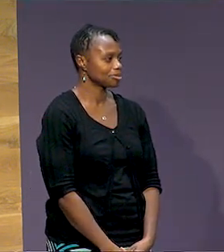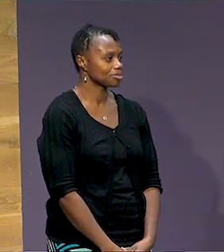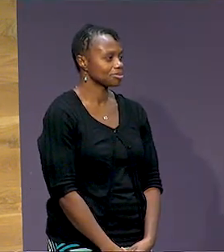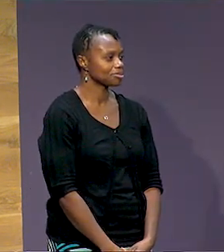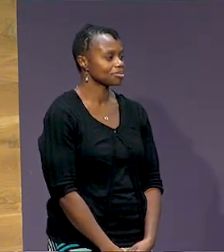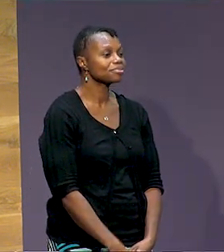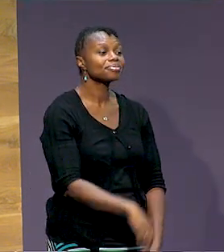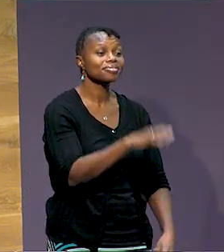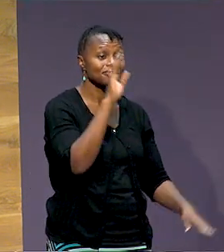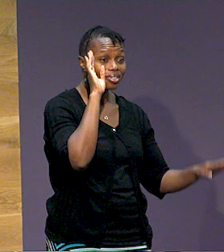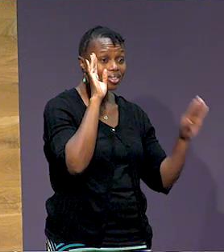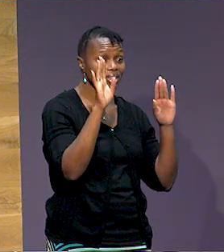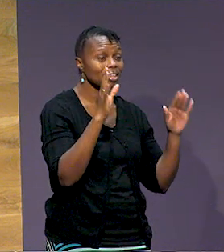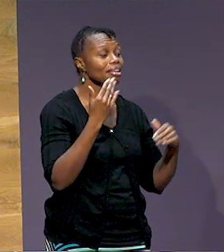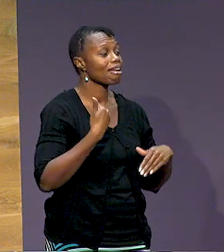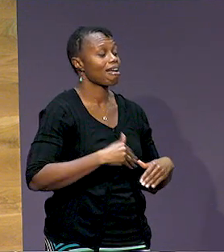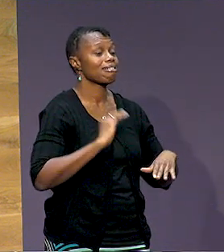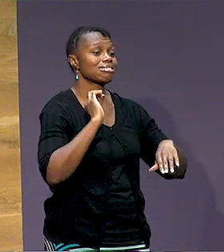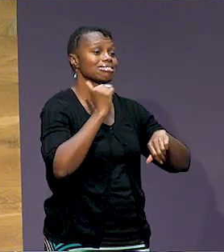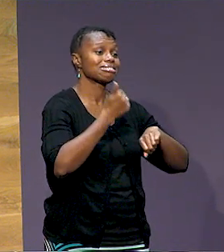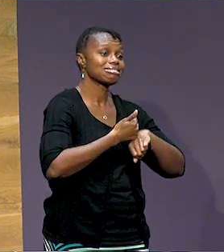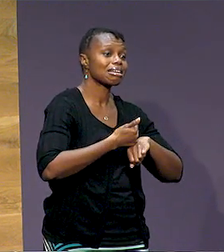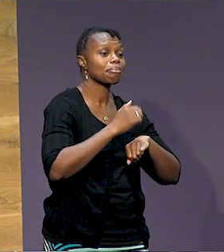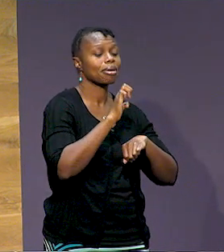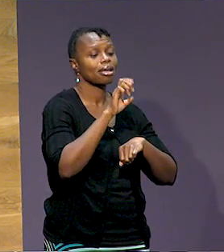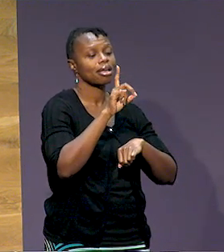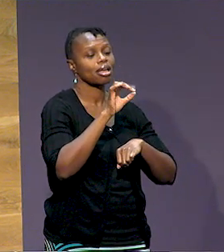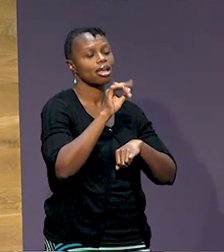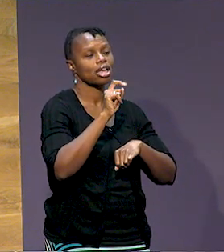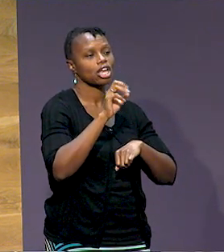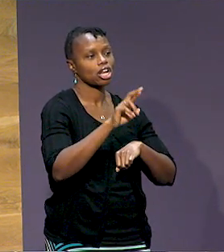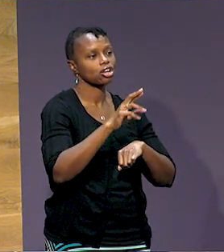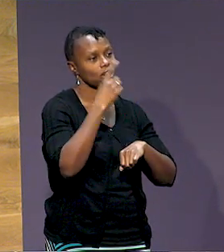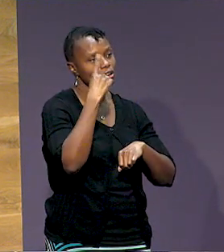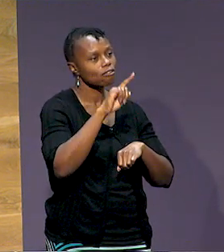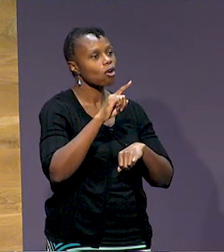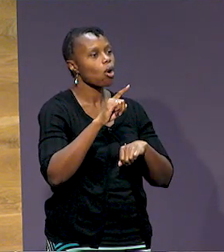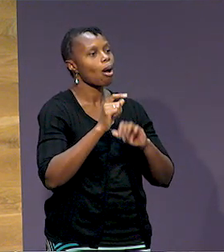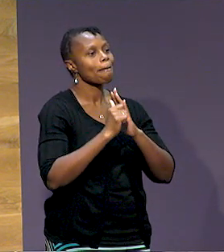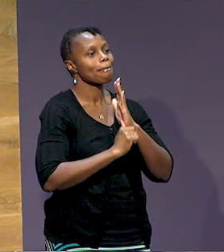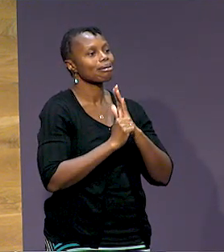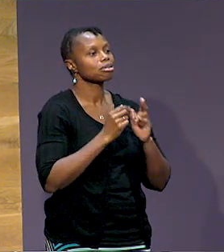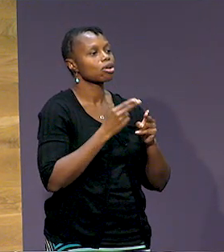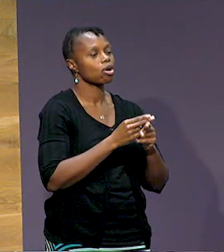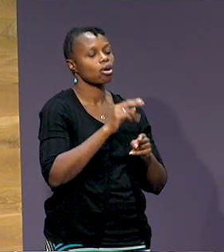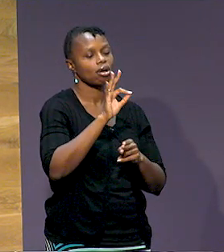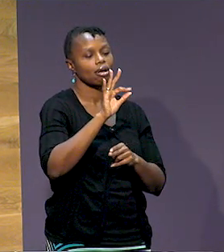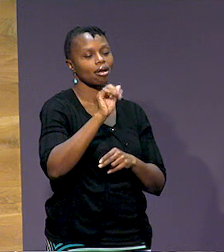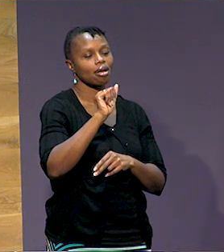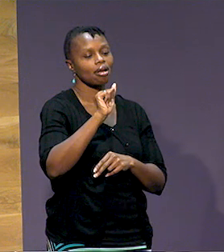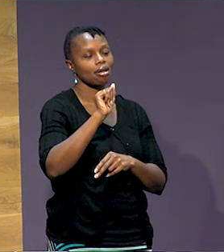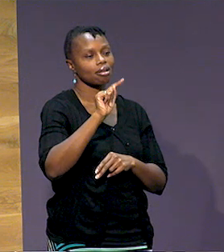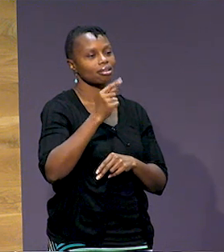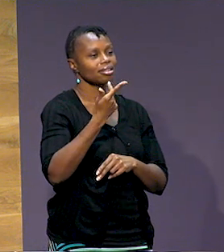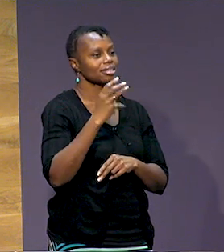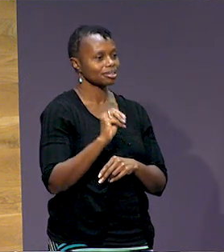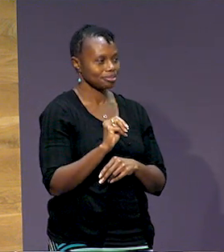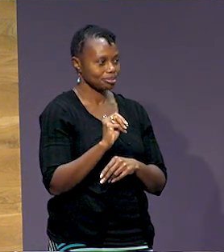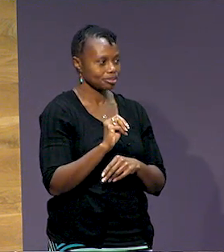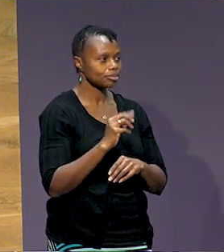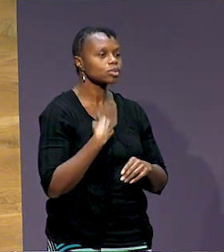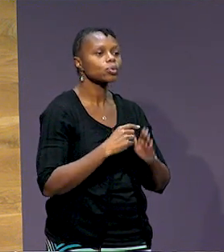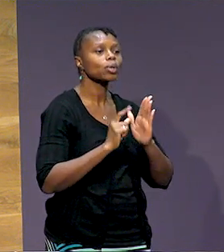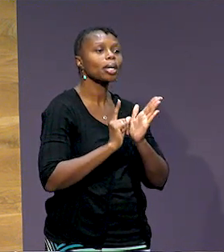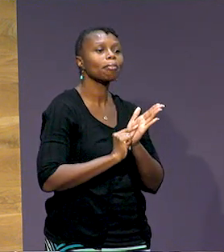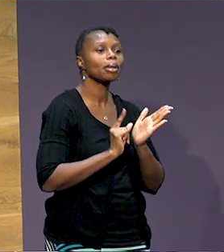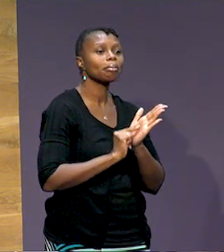So I am the founder and editor-in-chief at Fathom Mag, and we publish a